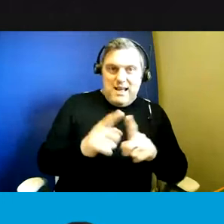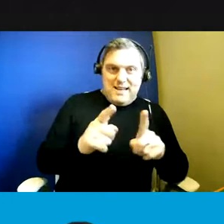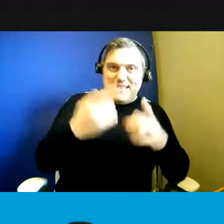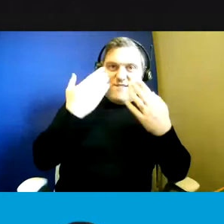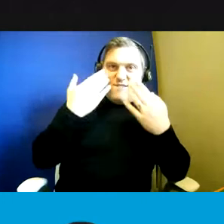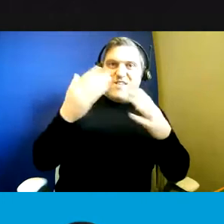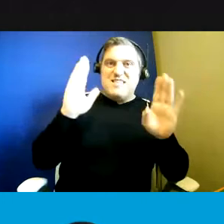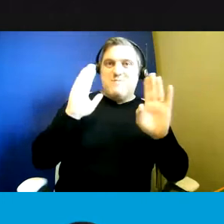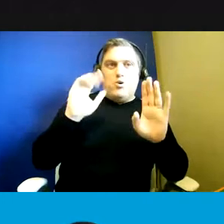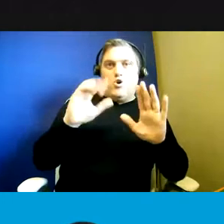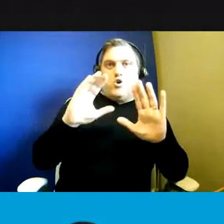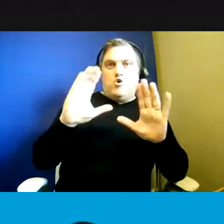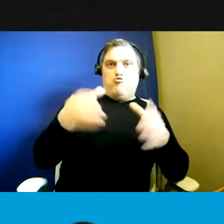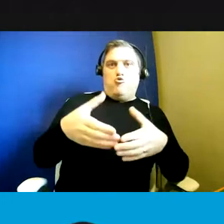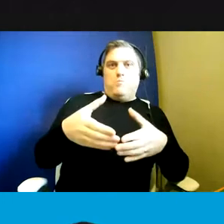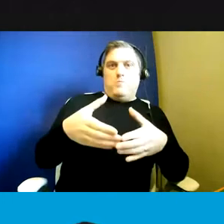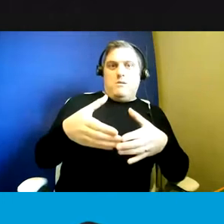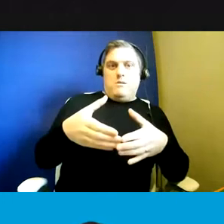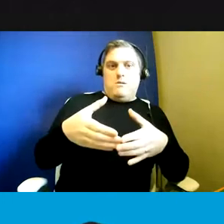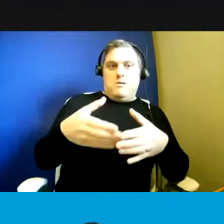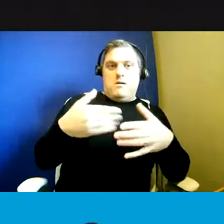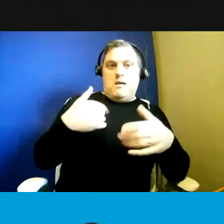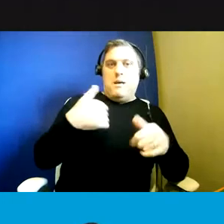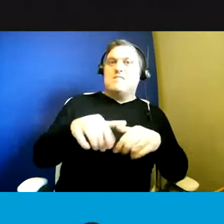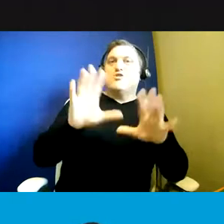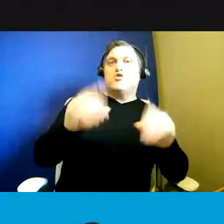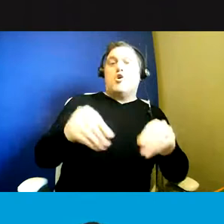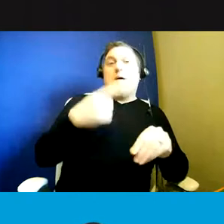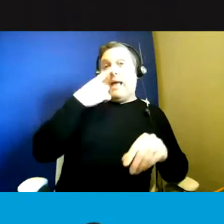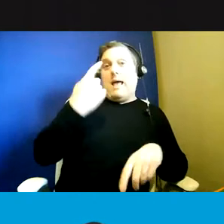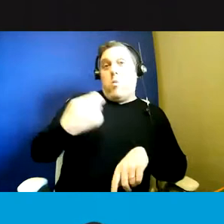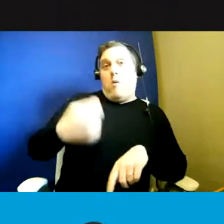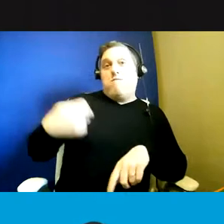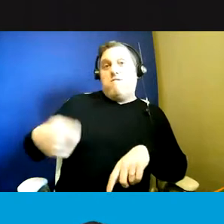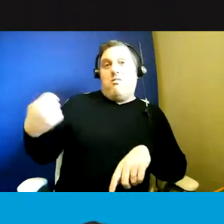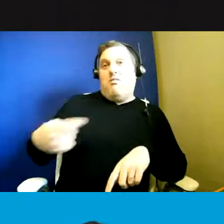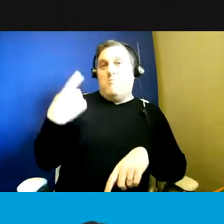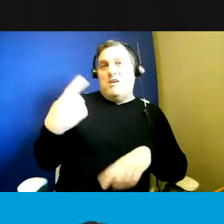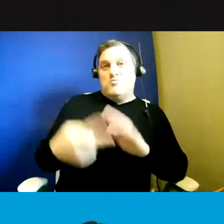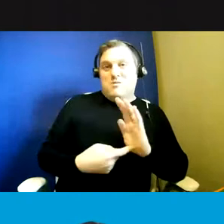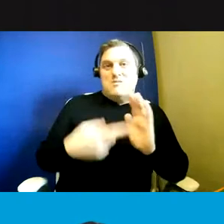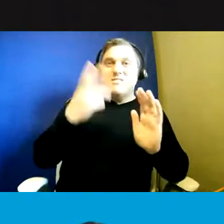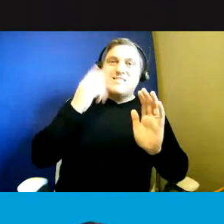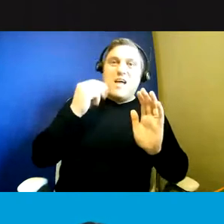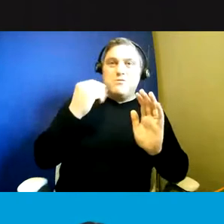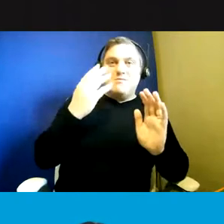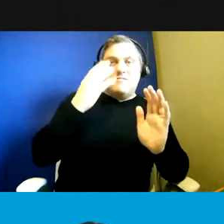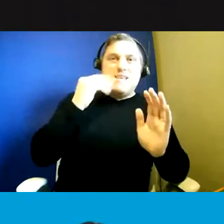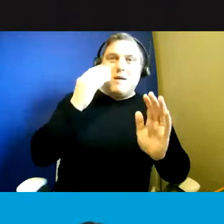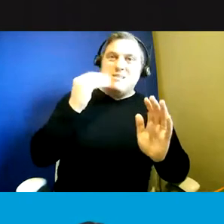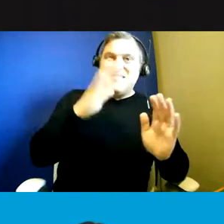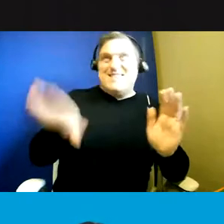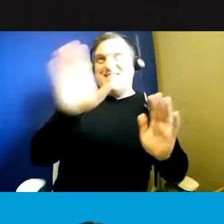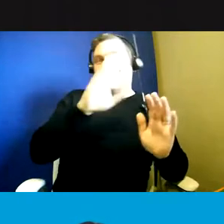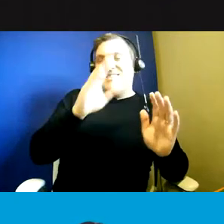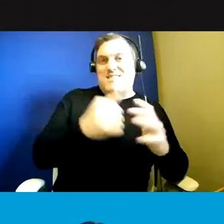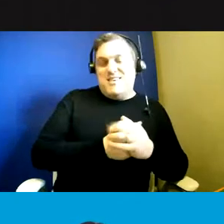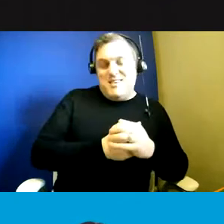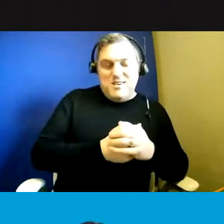for people with type 1 diabetes in Derbyshire. I better stop there. I could talk all morning of the help and support there is for people with type 1 diabetes and